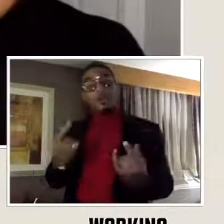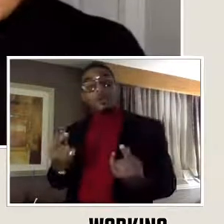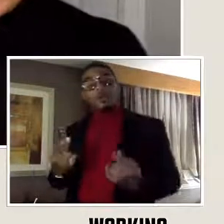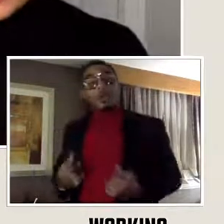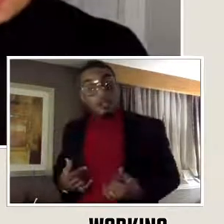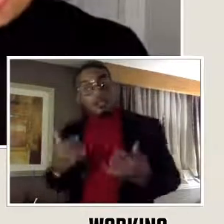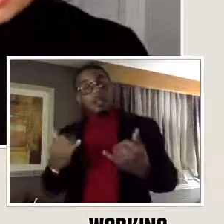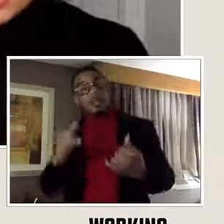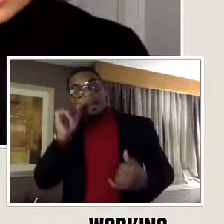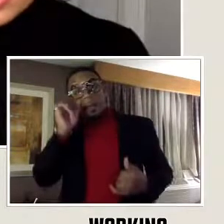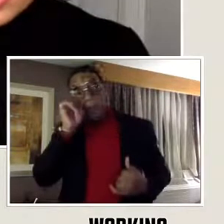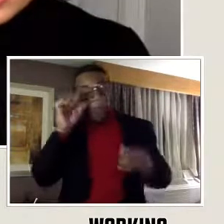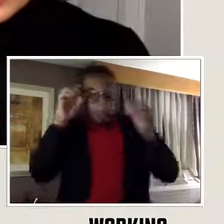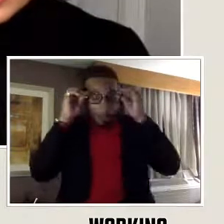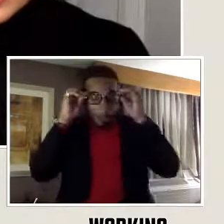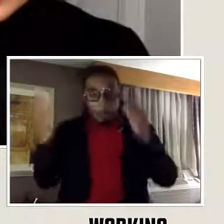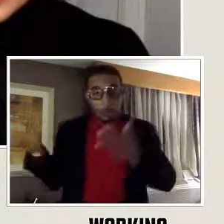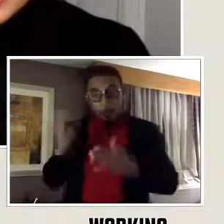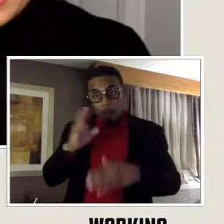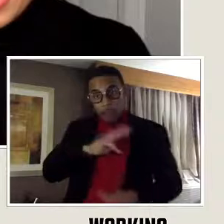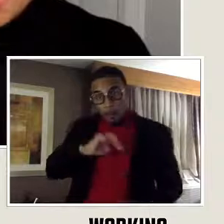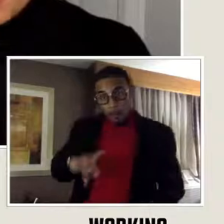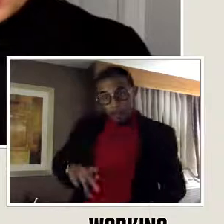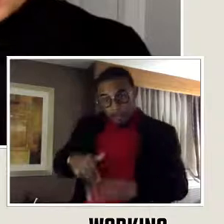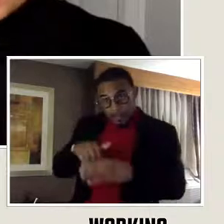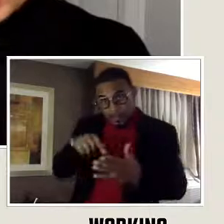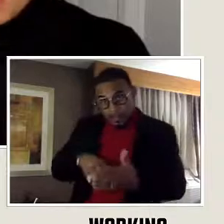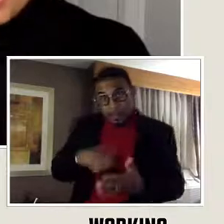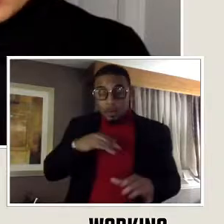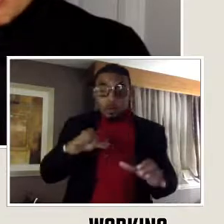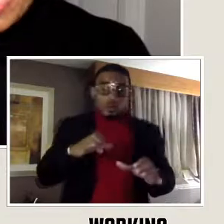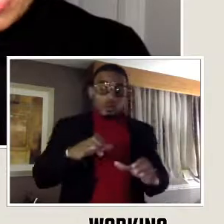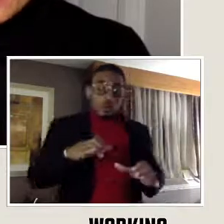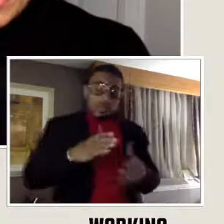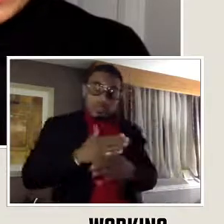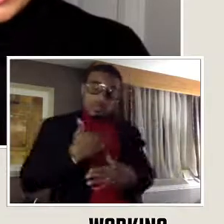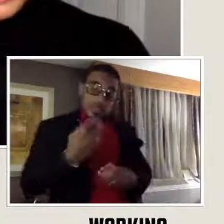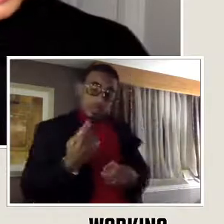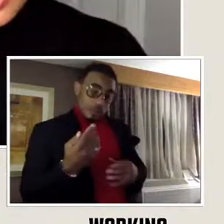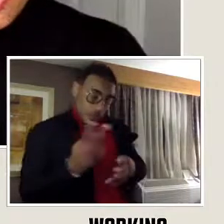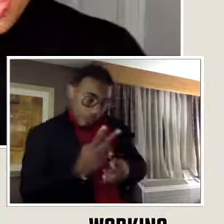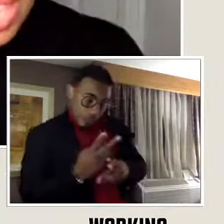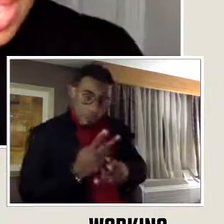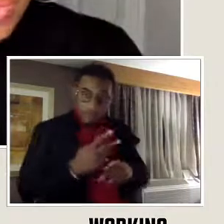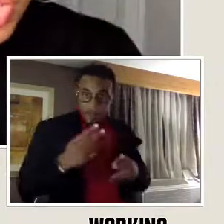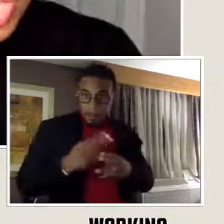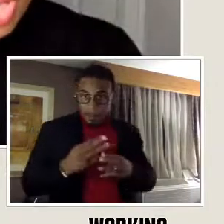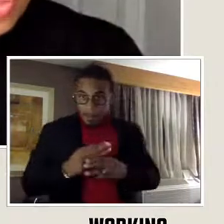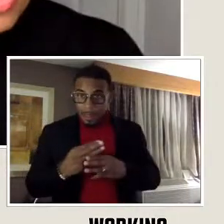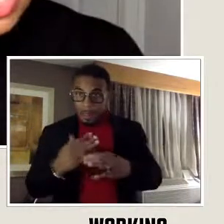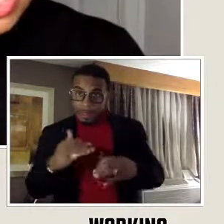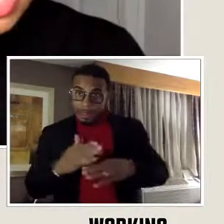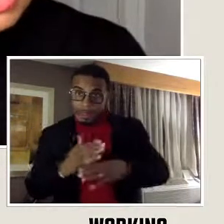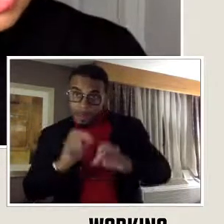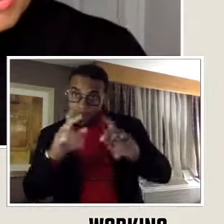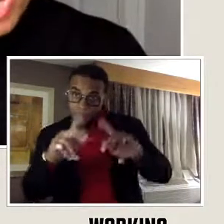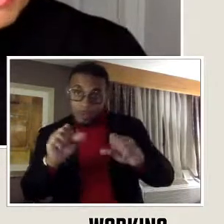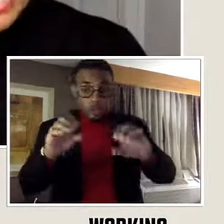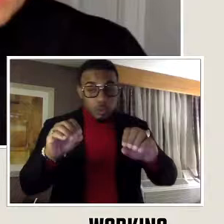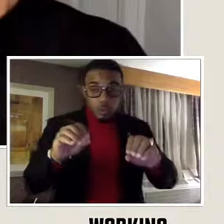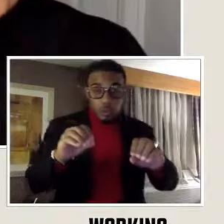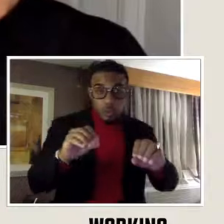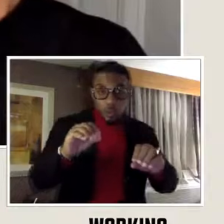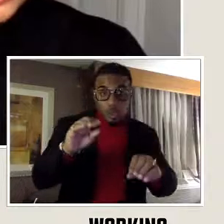do? Now, I brought Dr. King into this, and I'm gonna share my little math that I like to share. Okay, so